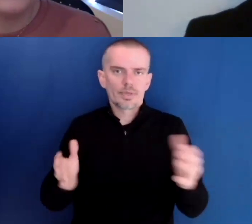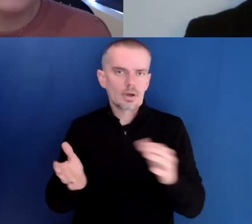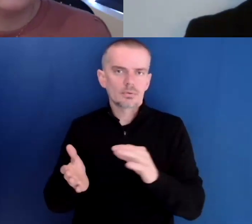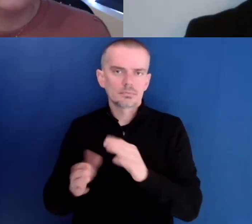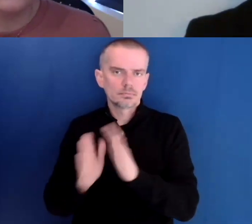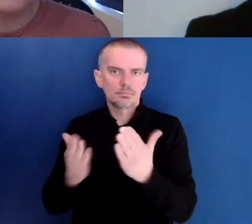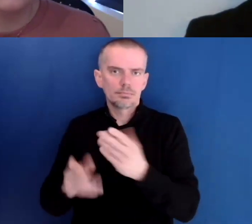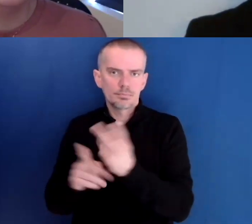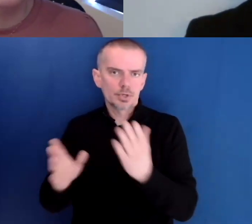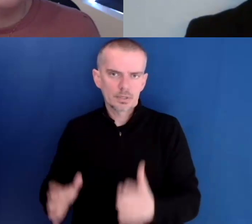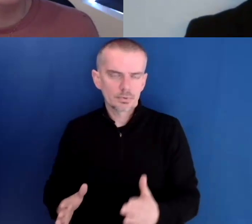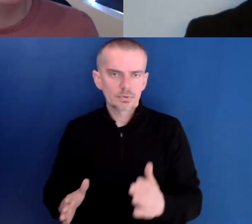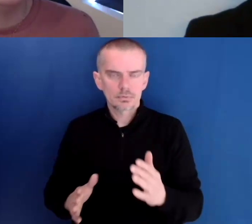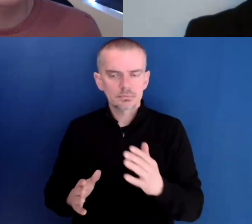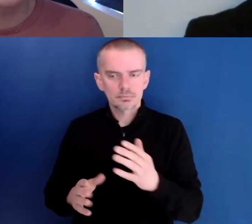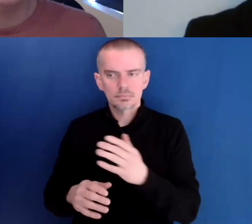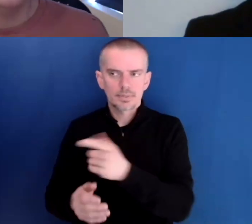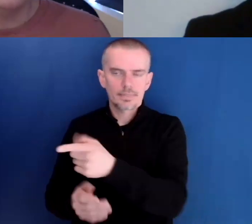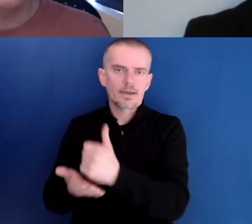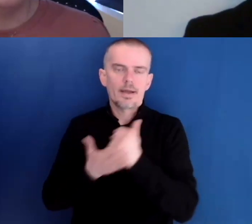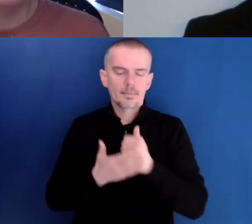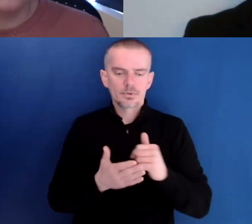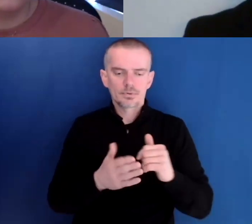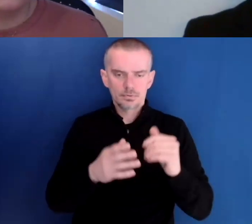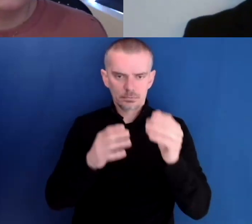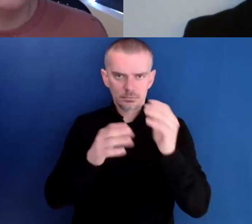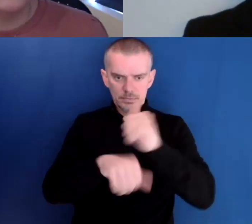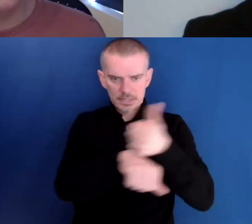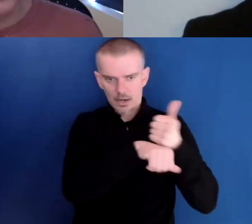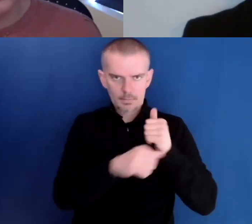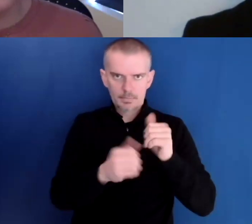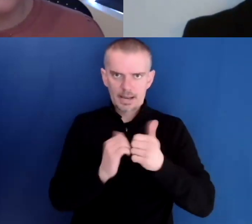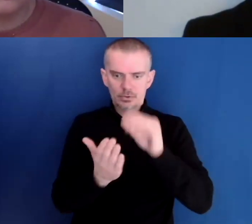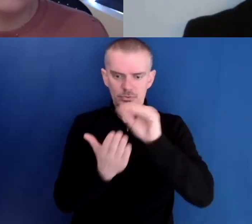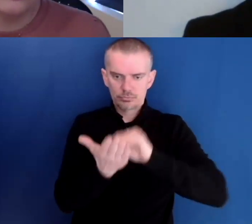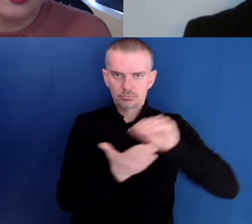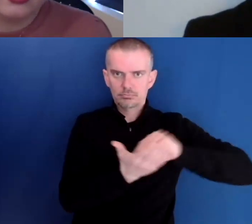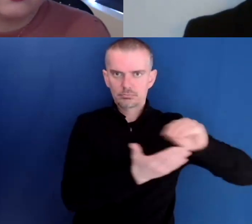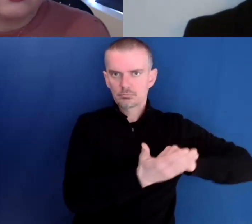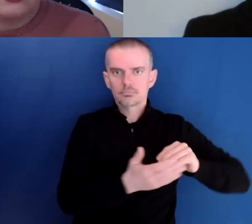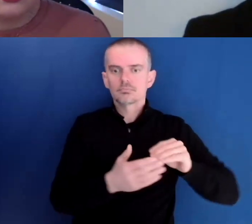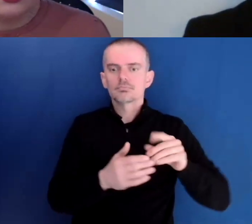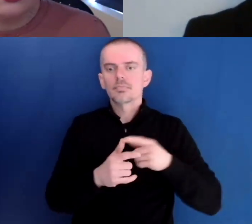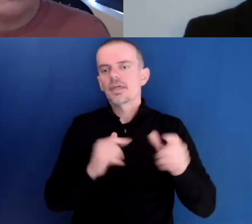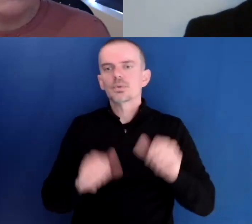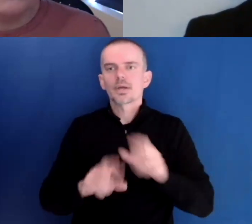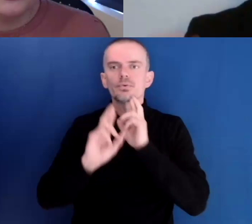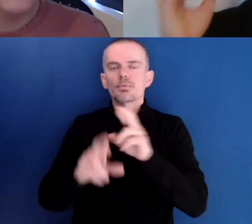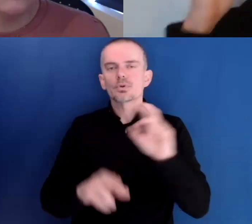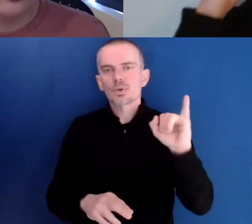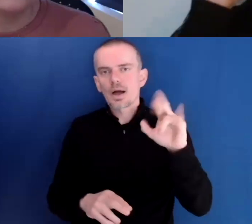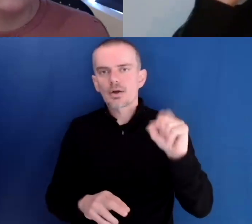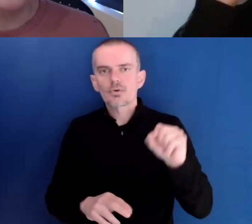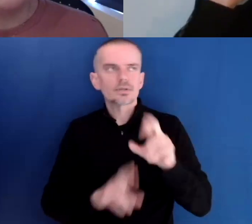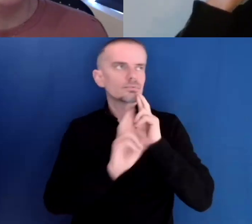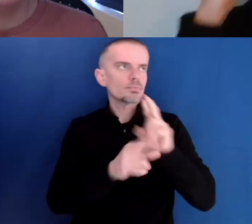income and expenses in a way that will allow you to report to the IRS, report on your grants.